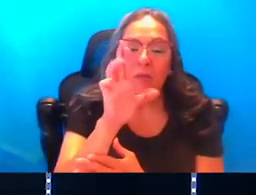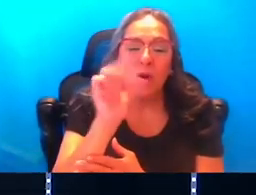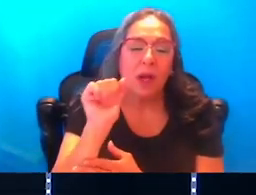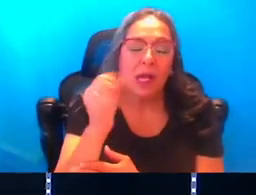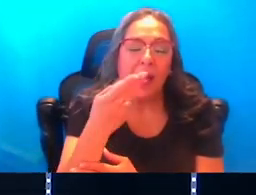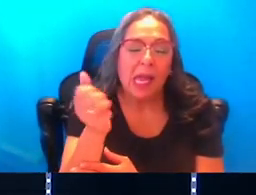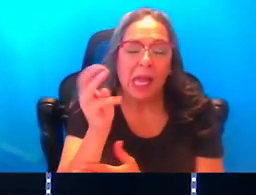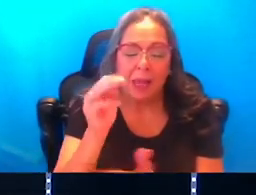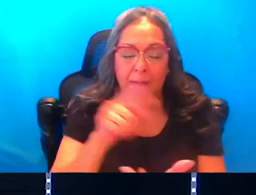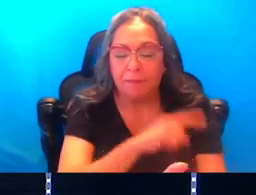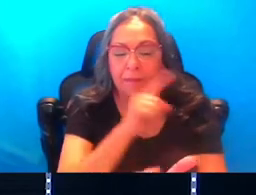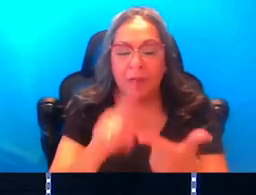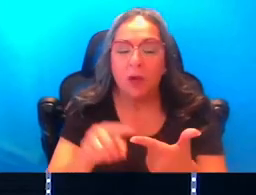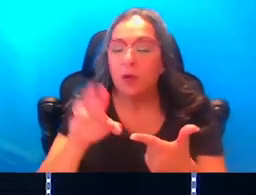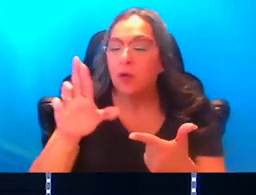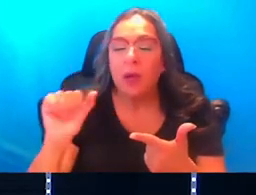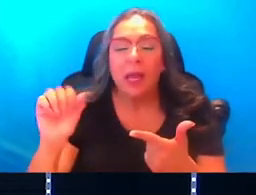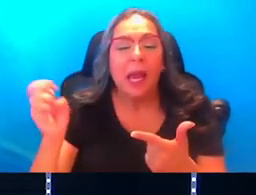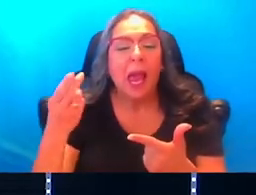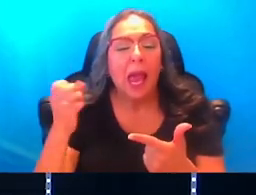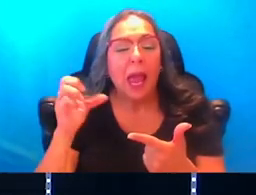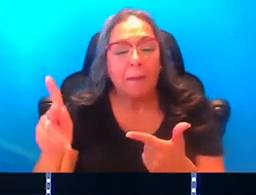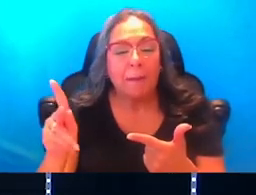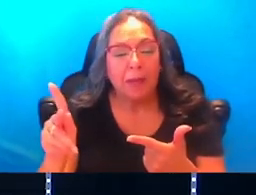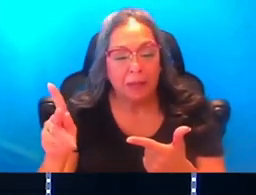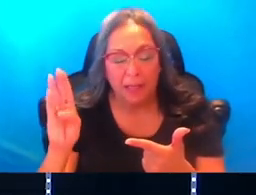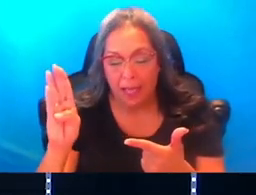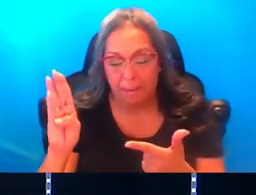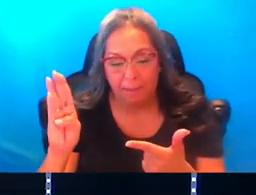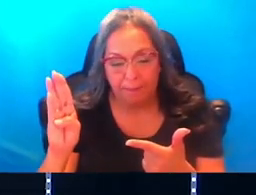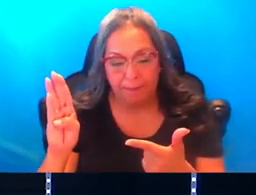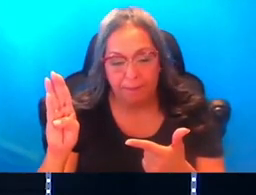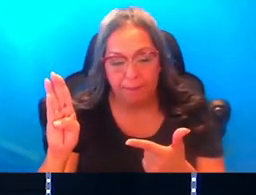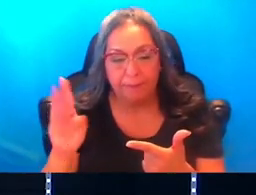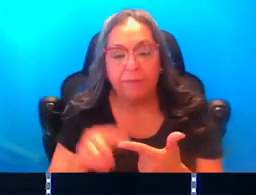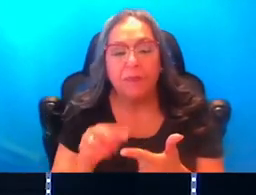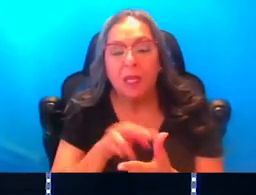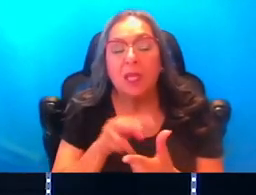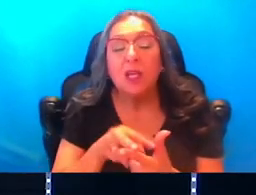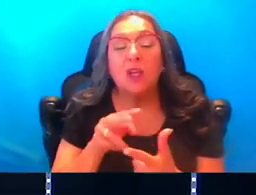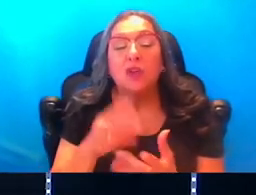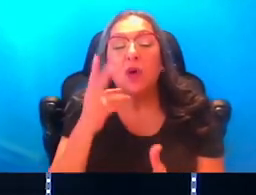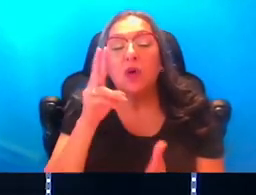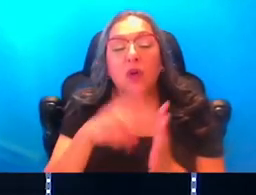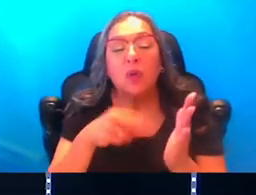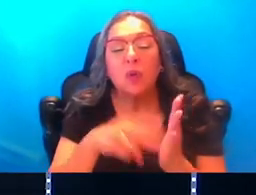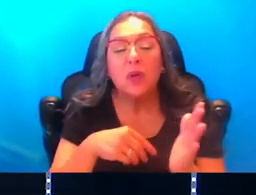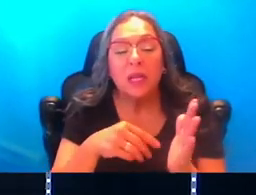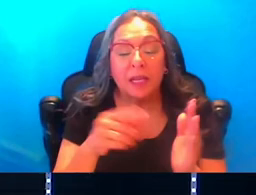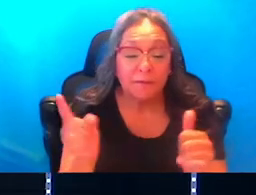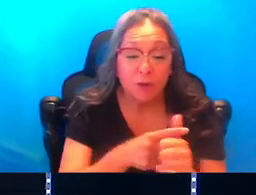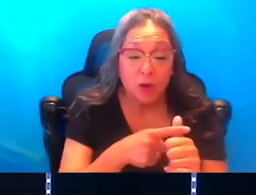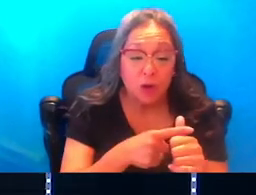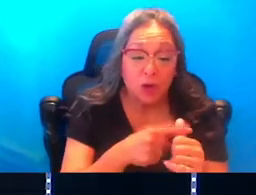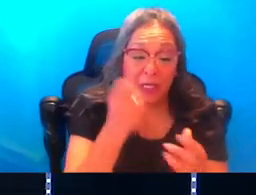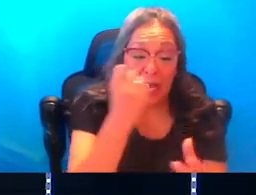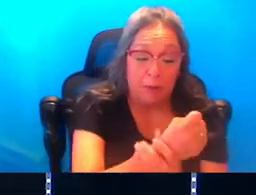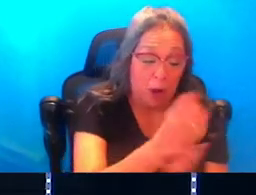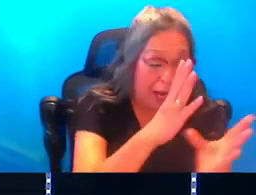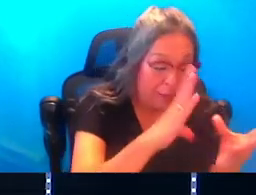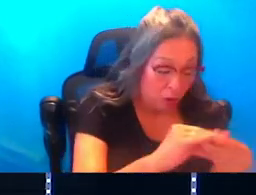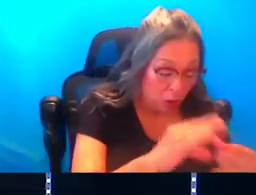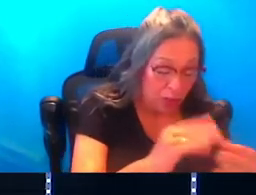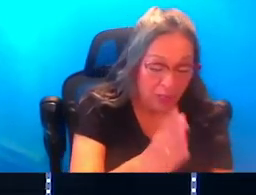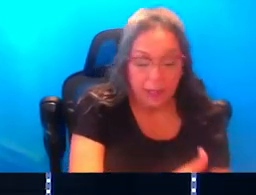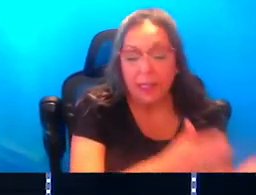Rahab. Rahab. Abraham, Rahab. And so we're going to read the story of Abraham first, then we're going to read the story of